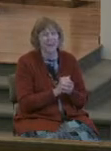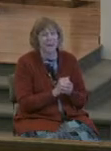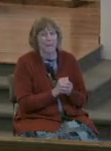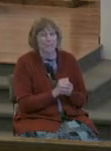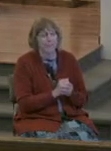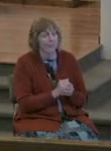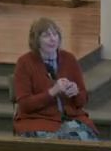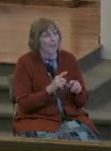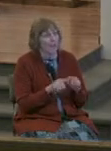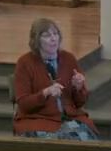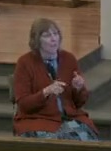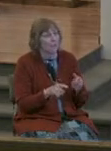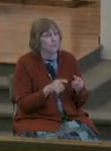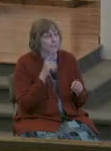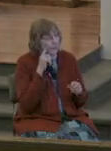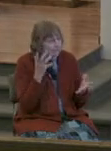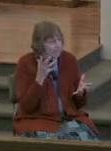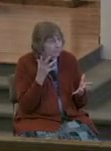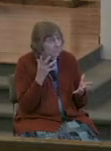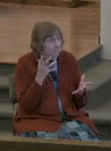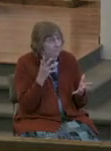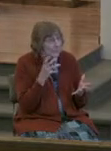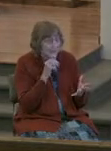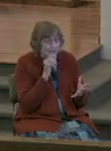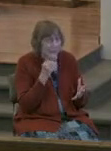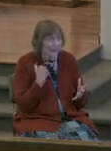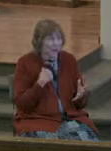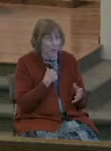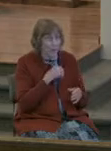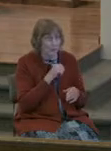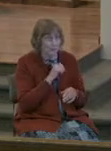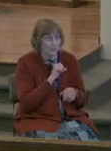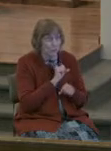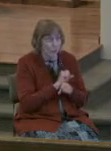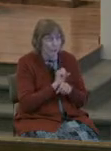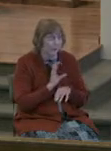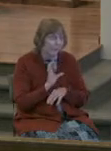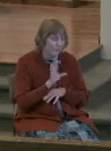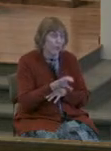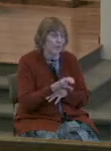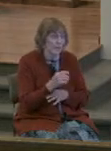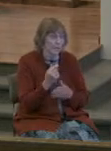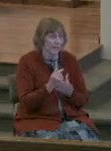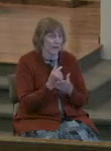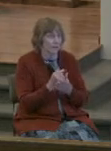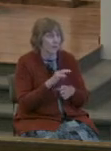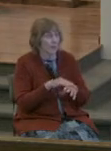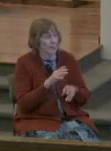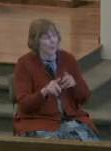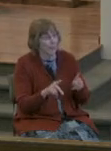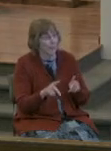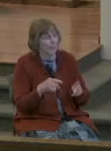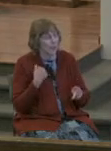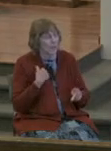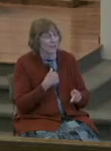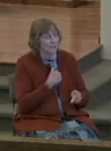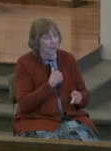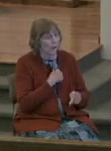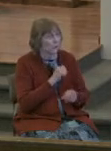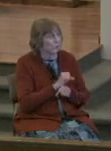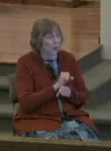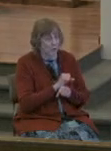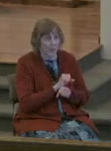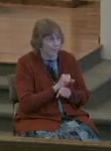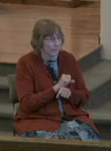We can't be that way. It's not our job to force the gospel down people's throat. It's not our job to get people